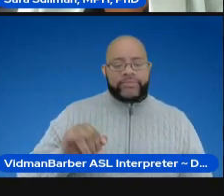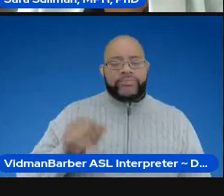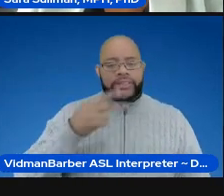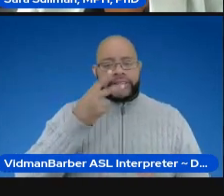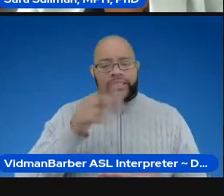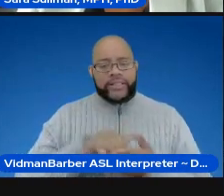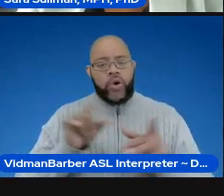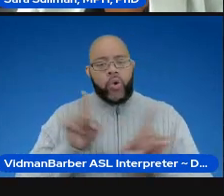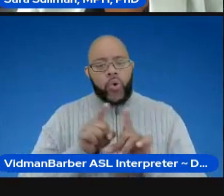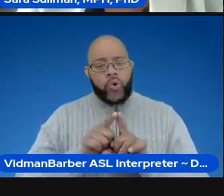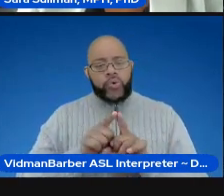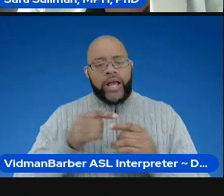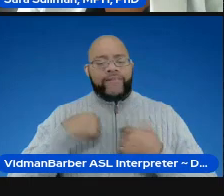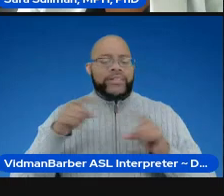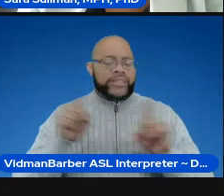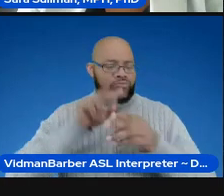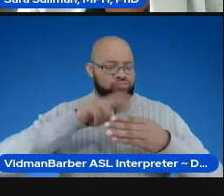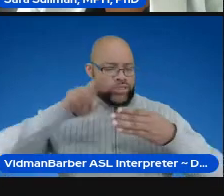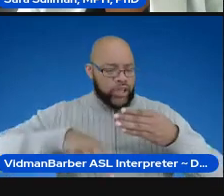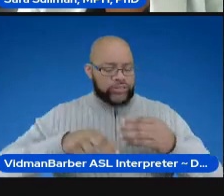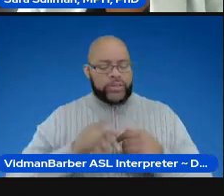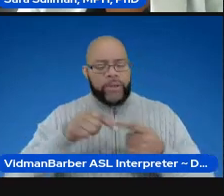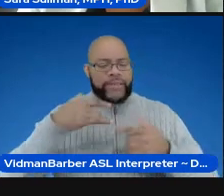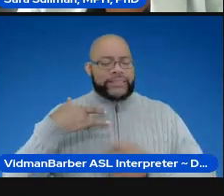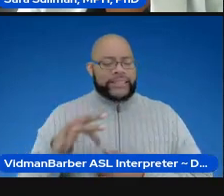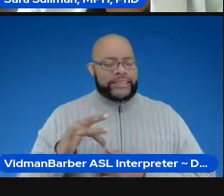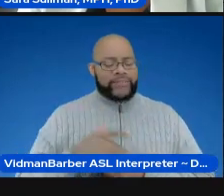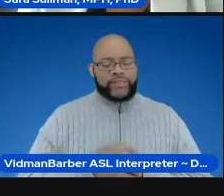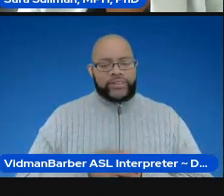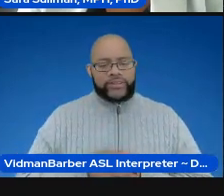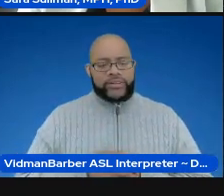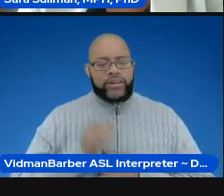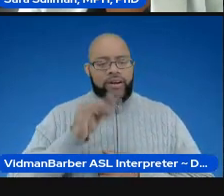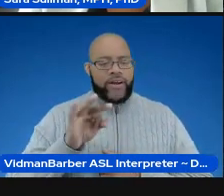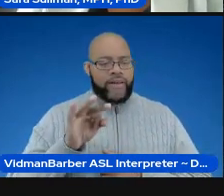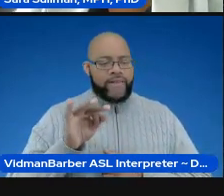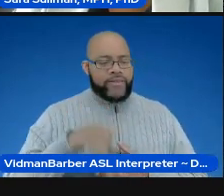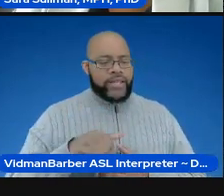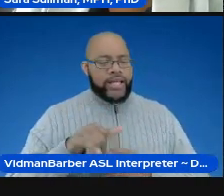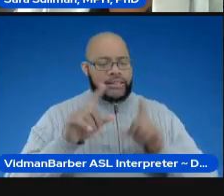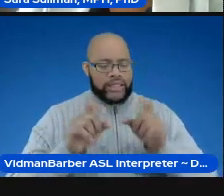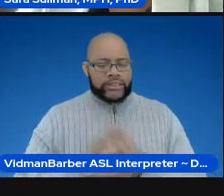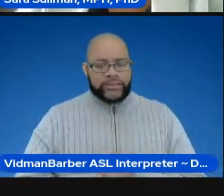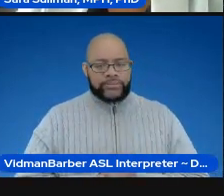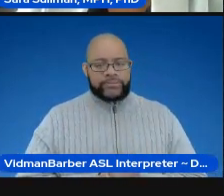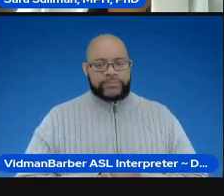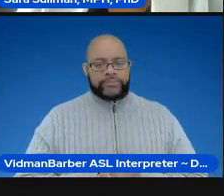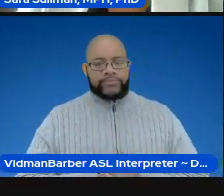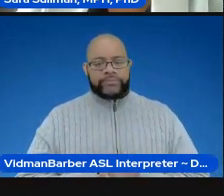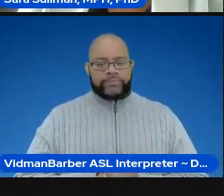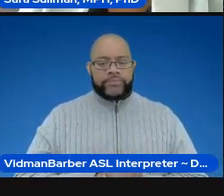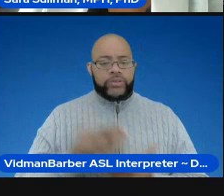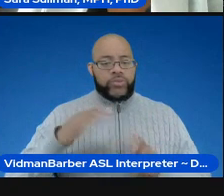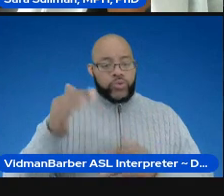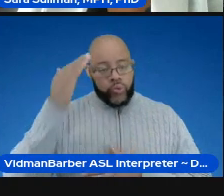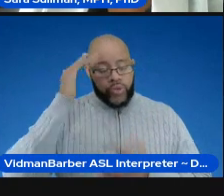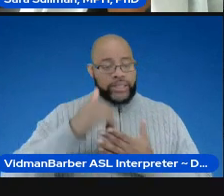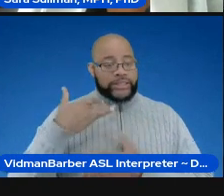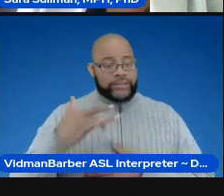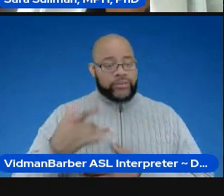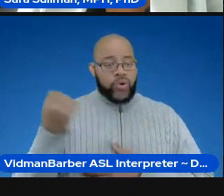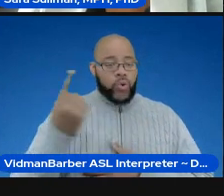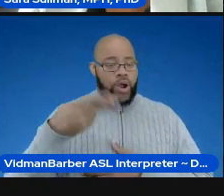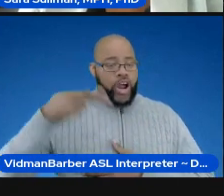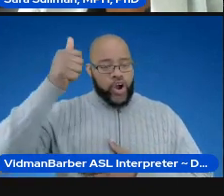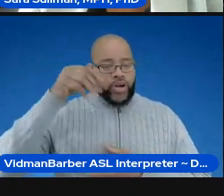they also reached similar conclusions about the sensitivity of the BD Veritor. And of course, as we know, the sensitivity is always